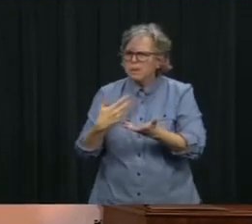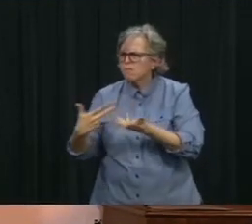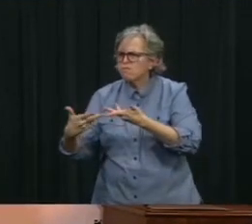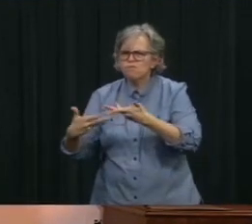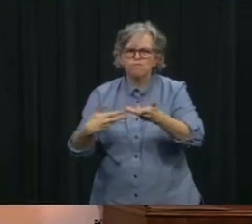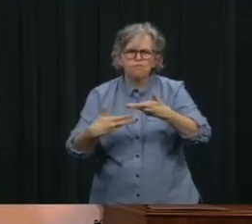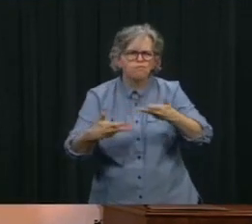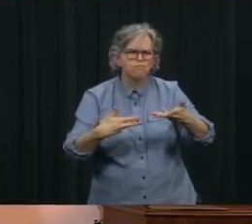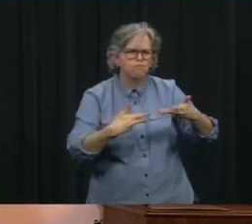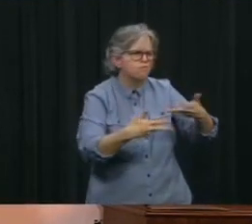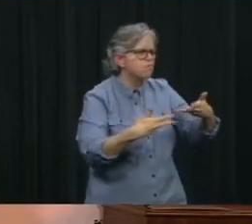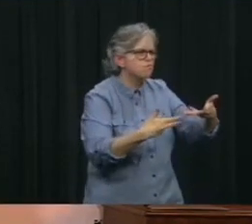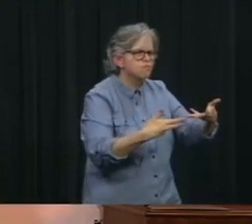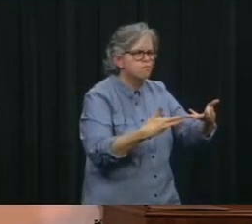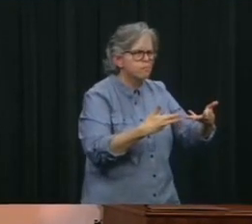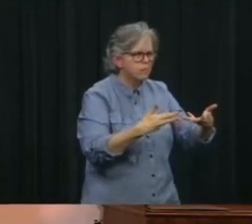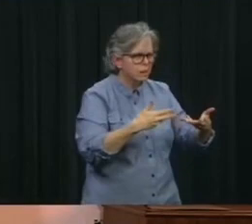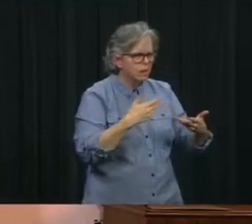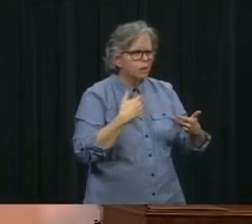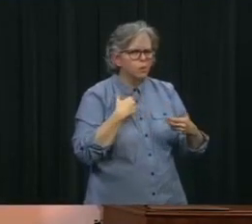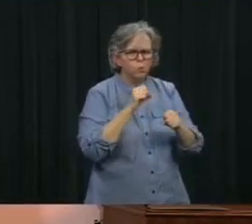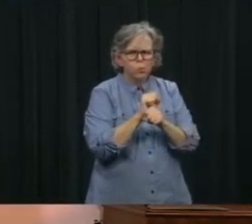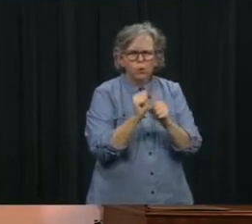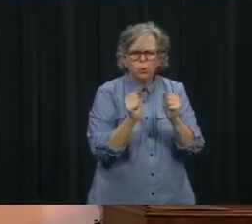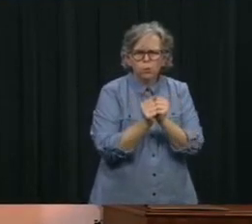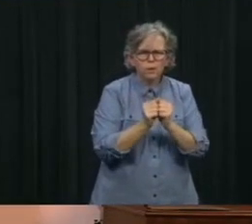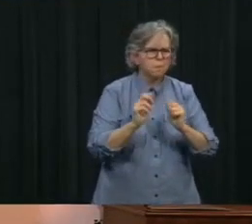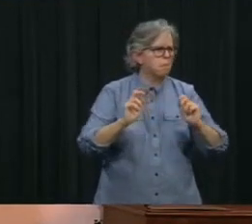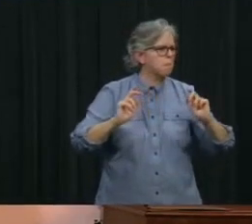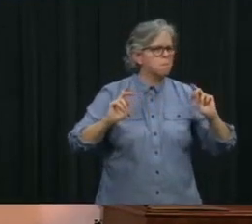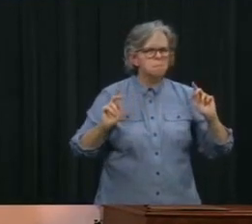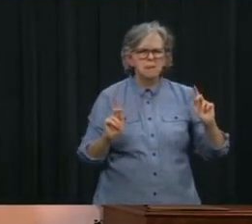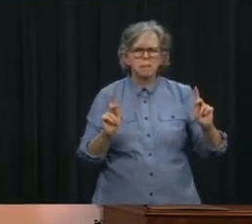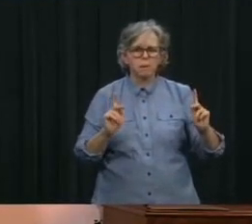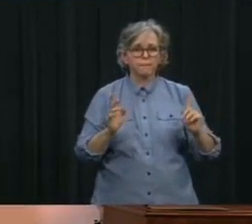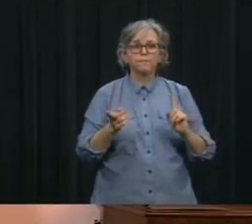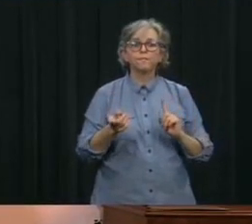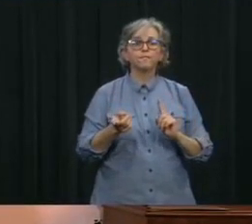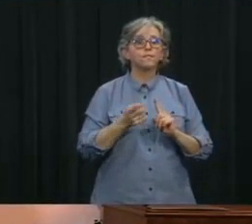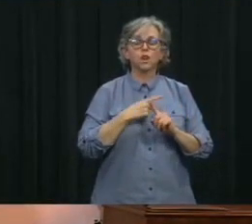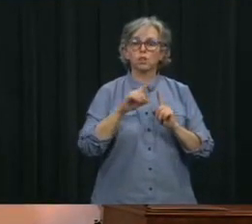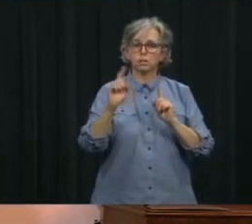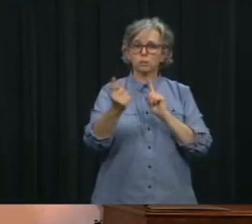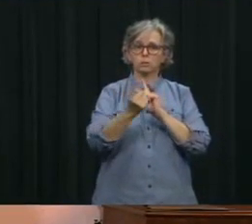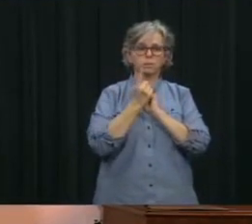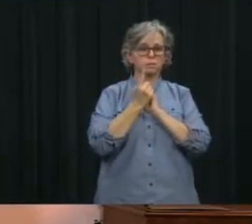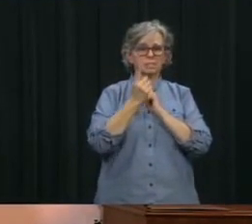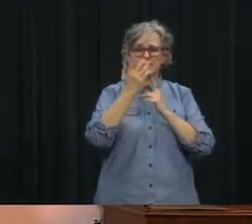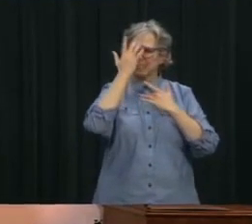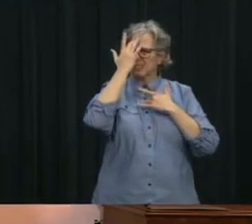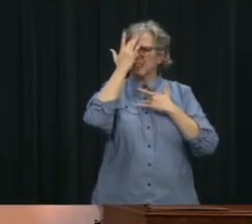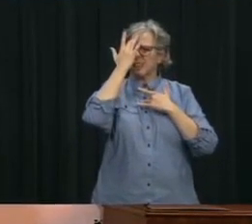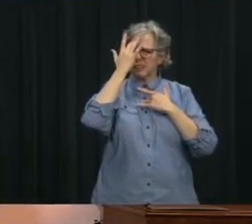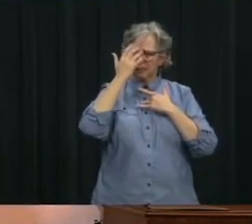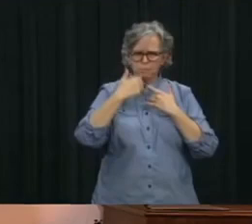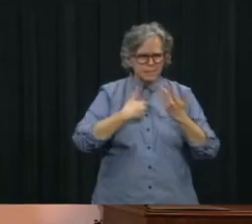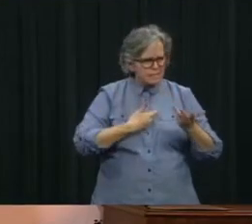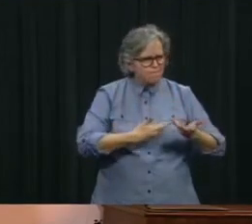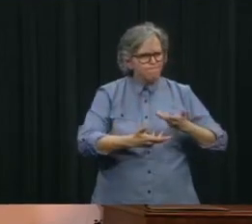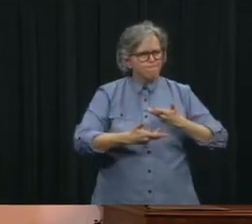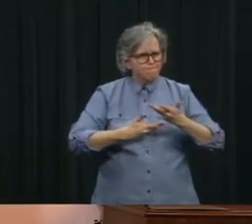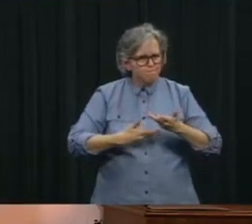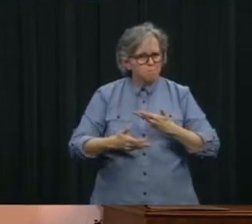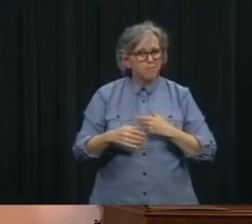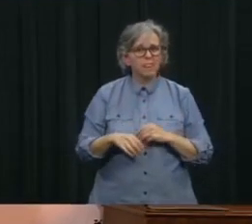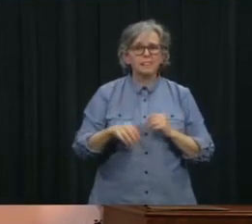command structure to help those on the front lines. One of the hard things about this is we'll have many different things going on around the state at